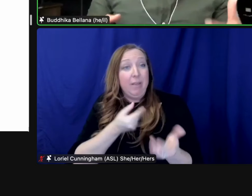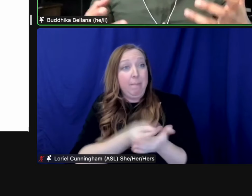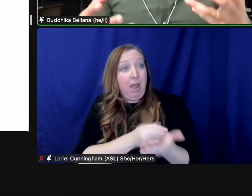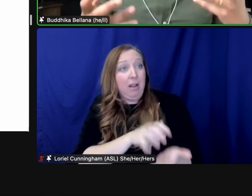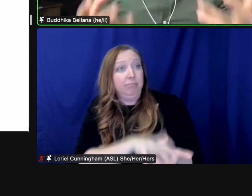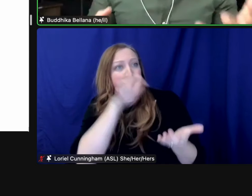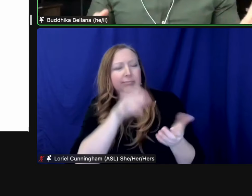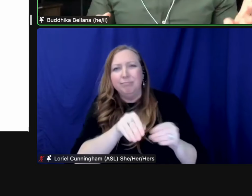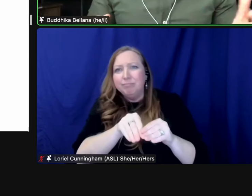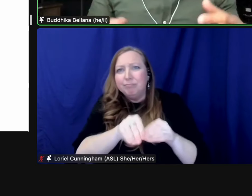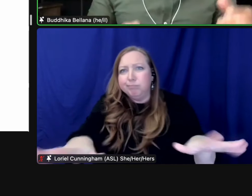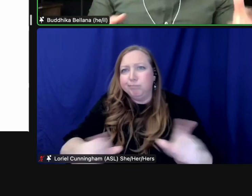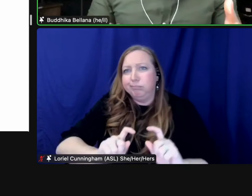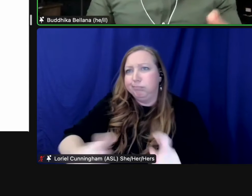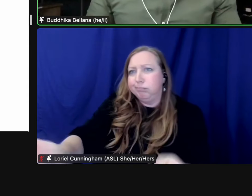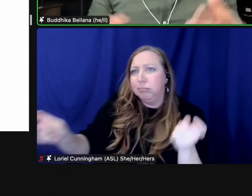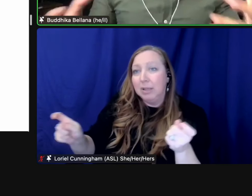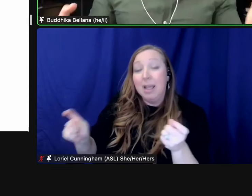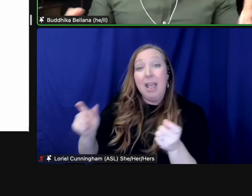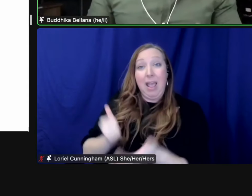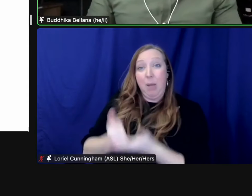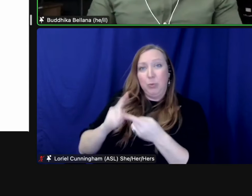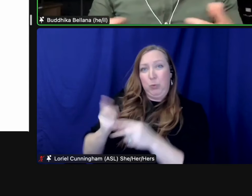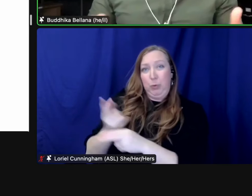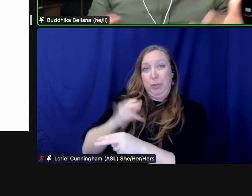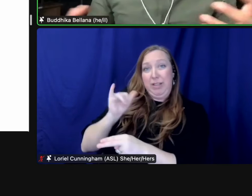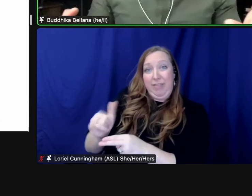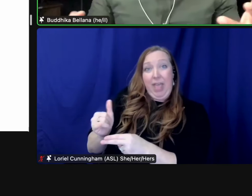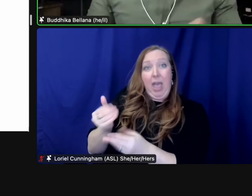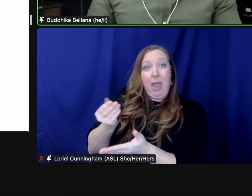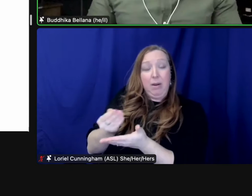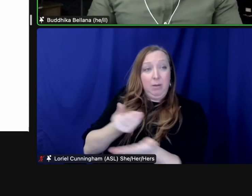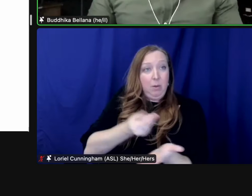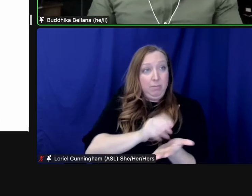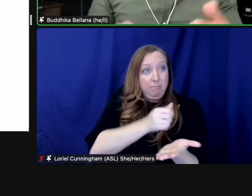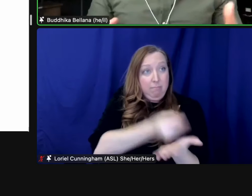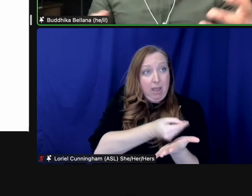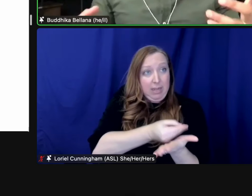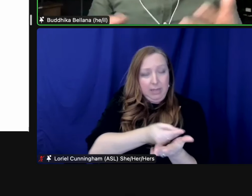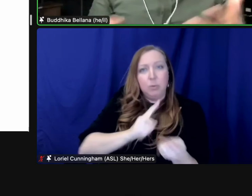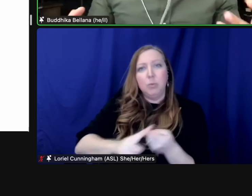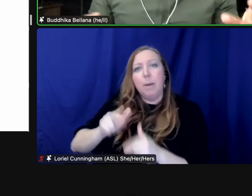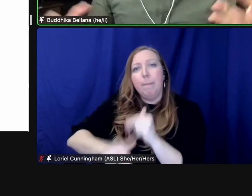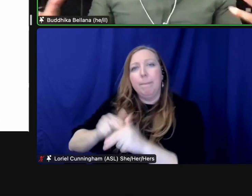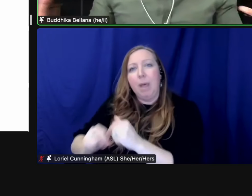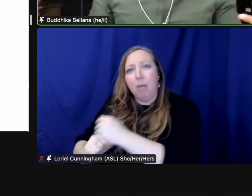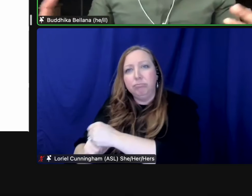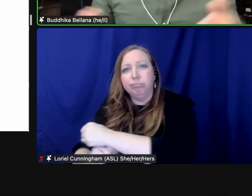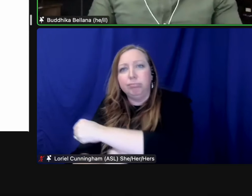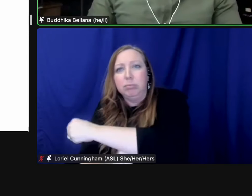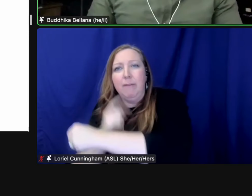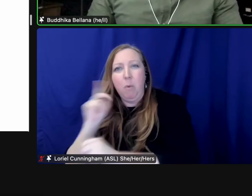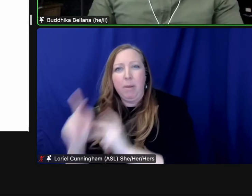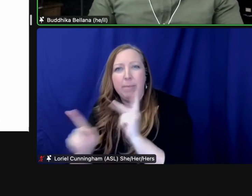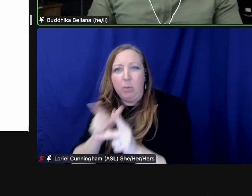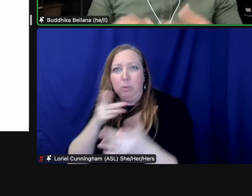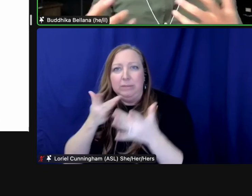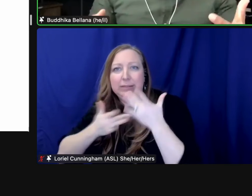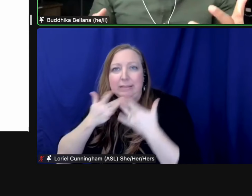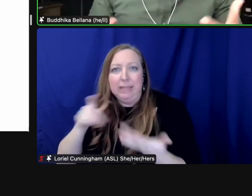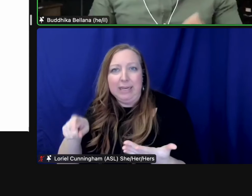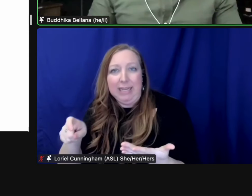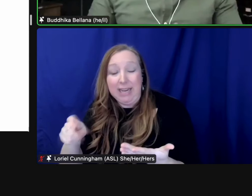help use that wealth to build safety nets for communities in need and people who might not typically have access to these kinds of safety